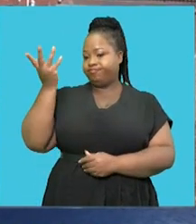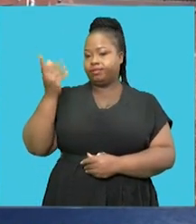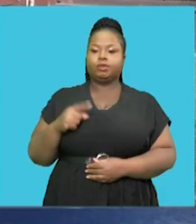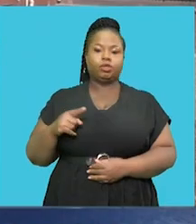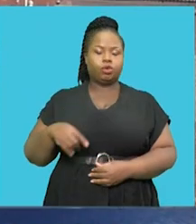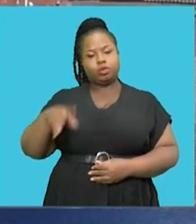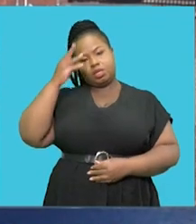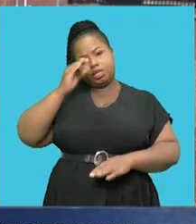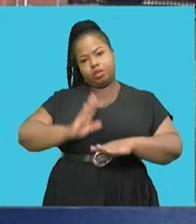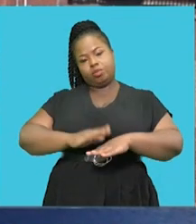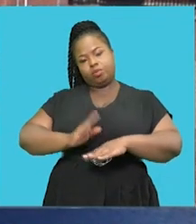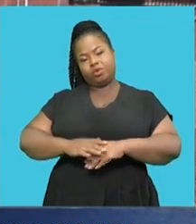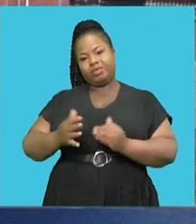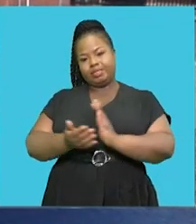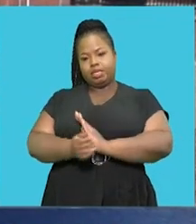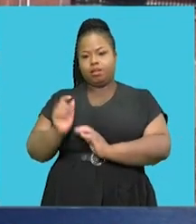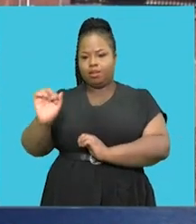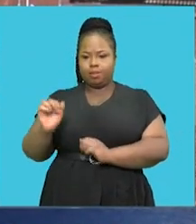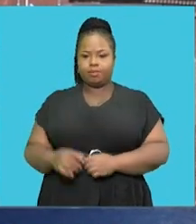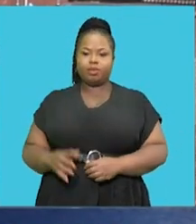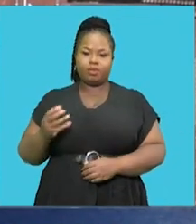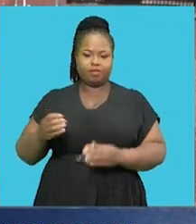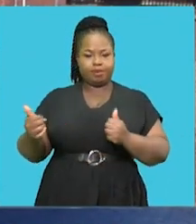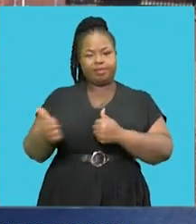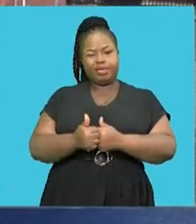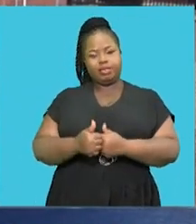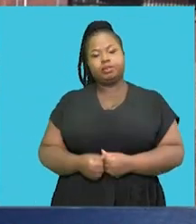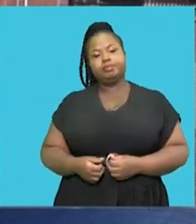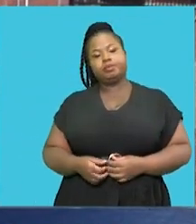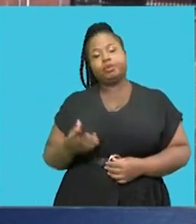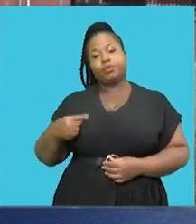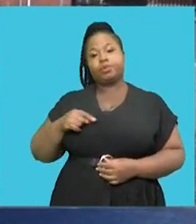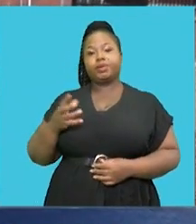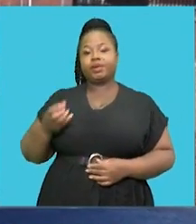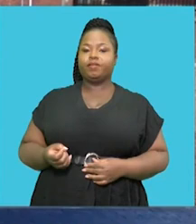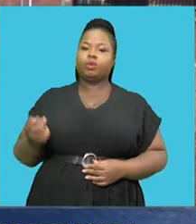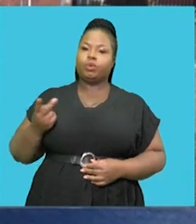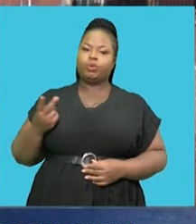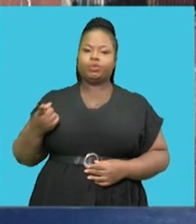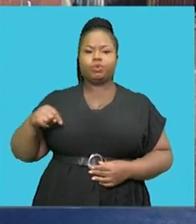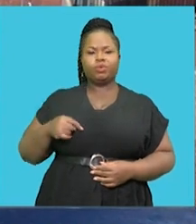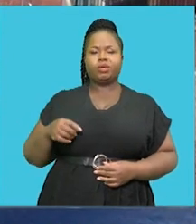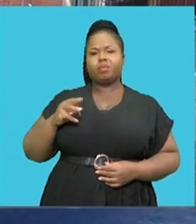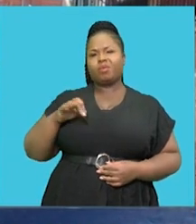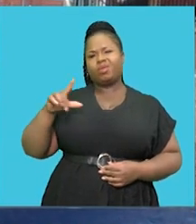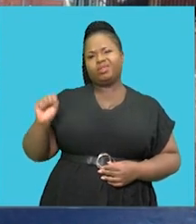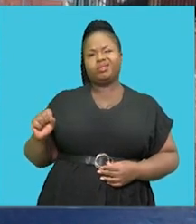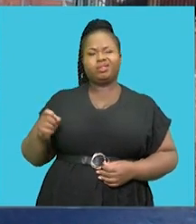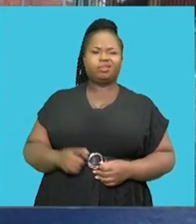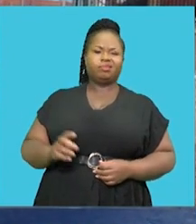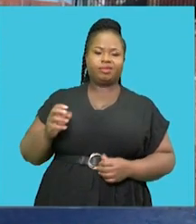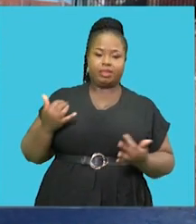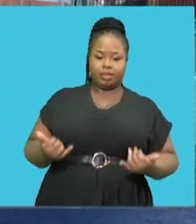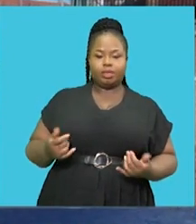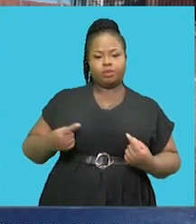mtieux nijero So sinama partnership ina wabantu. And then siapuma, Sigma Malls, siapuma na